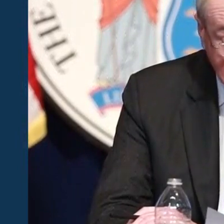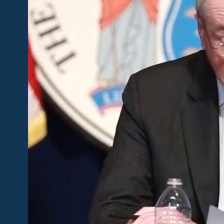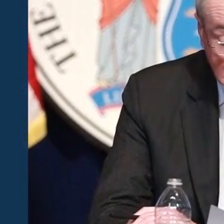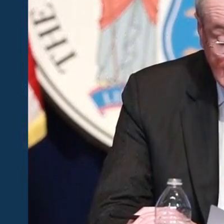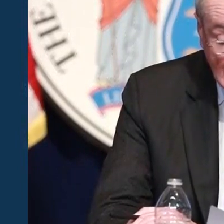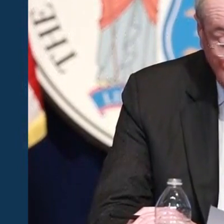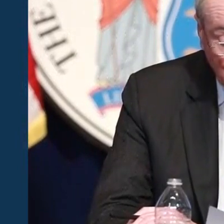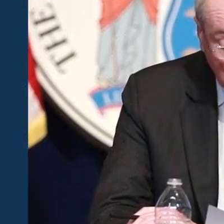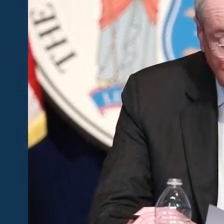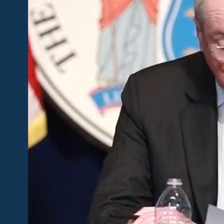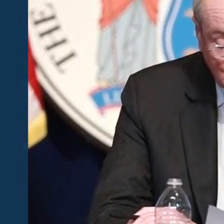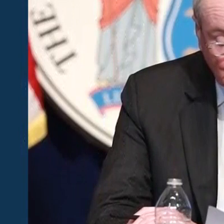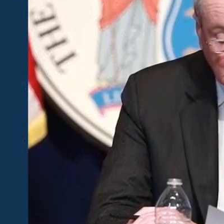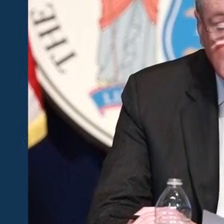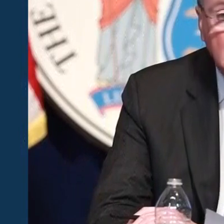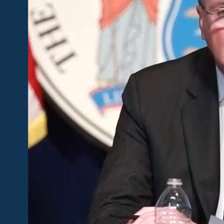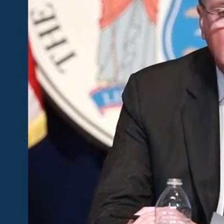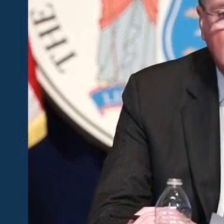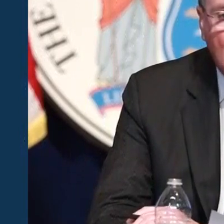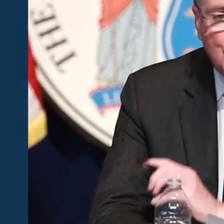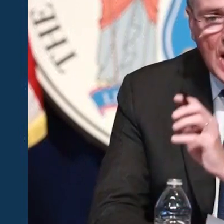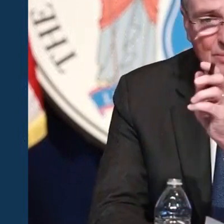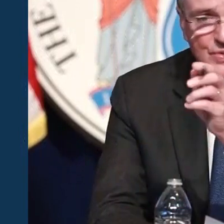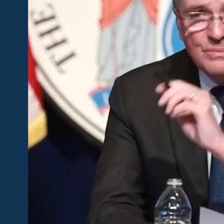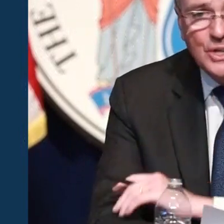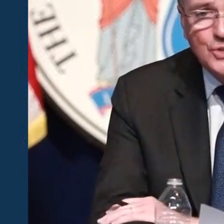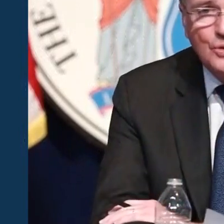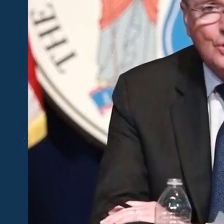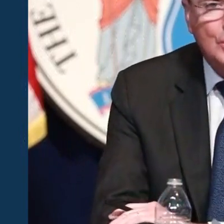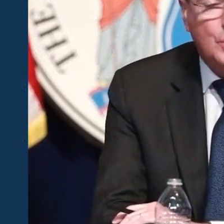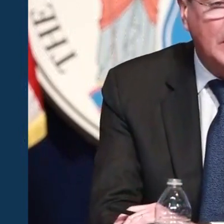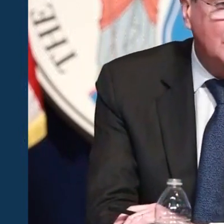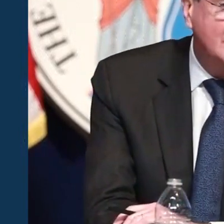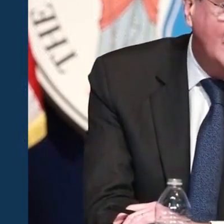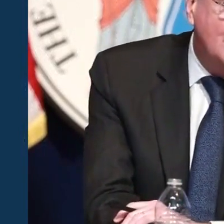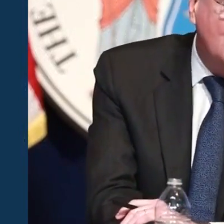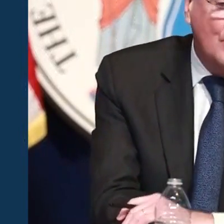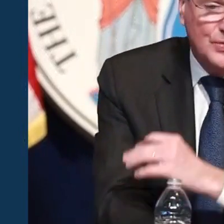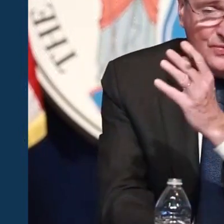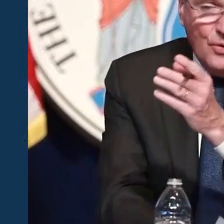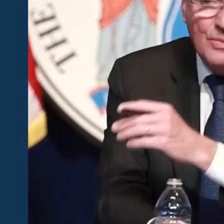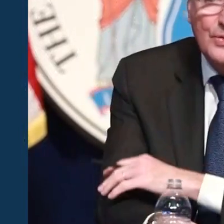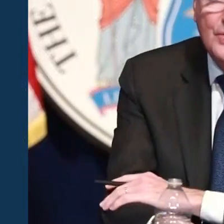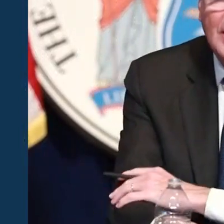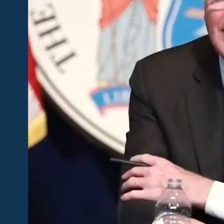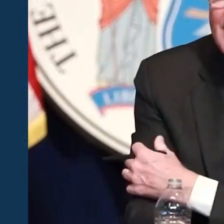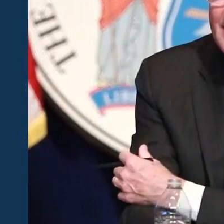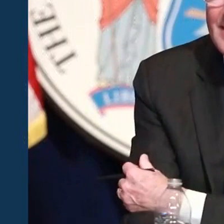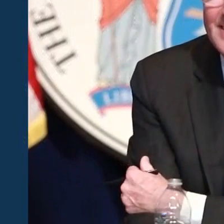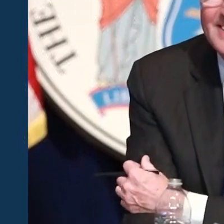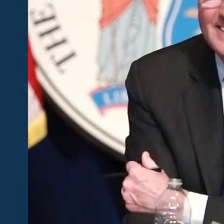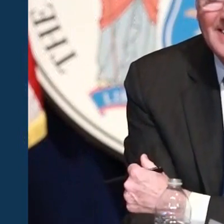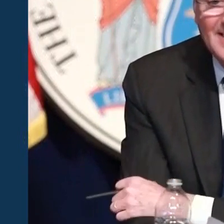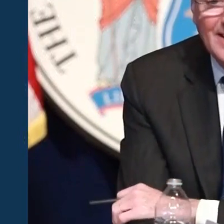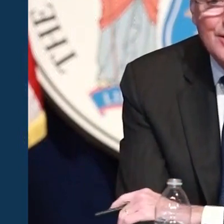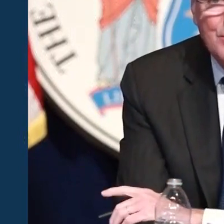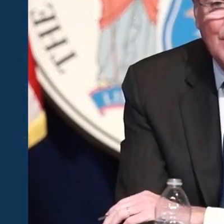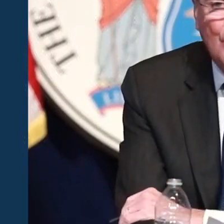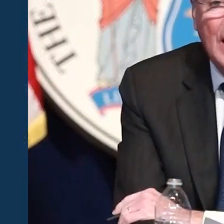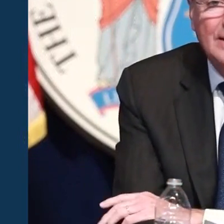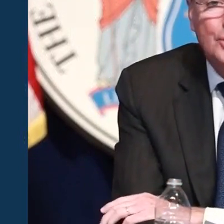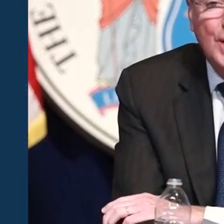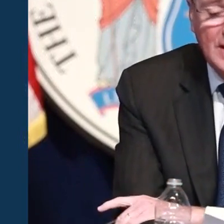gray. That is good news. Our job is to make sure all 21 counties, first and foremost, get